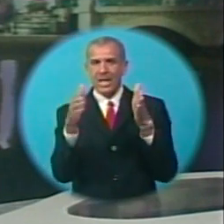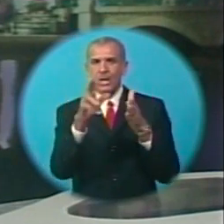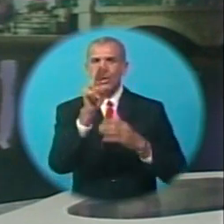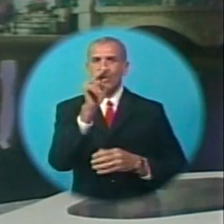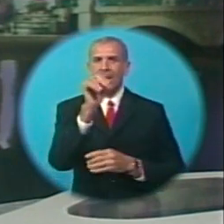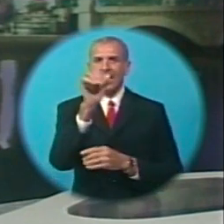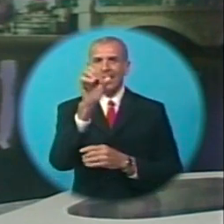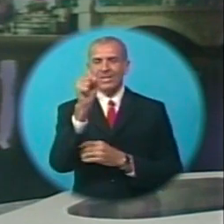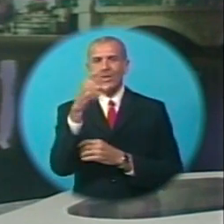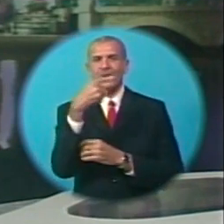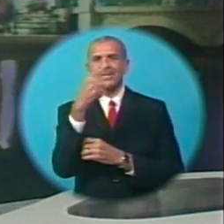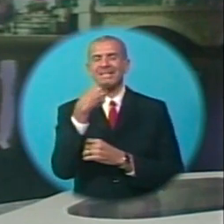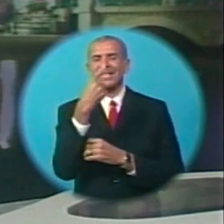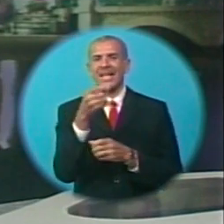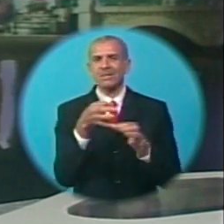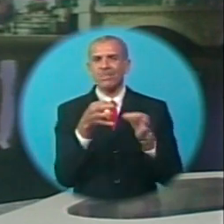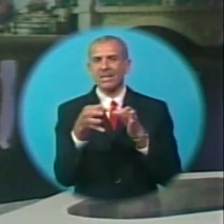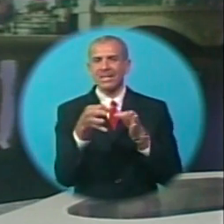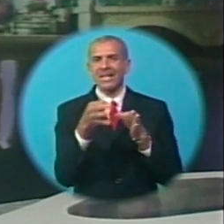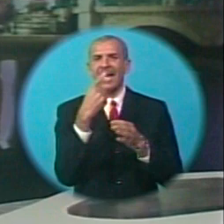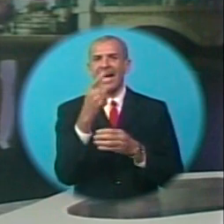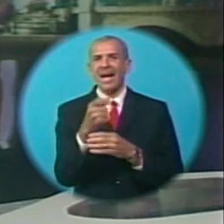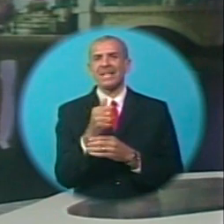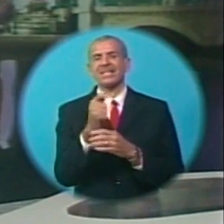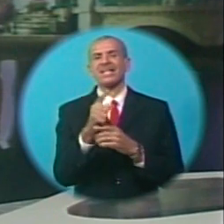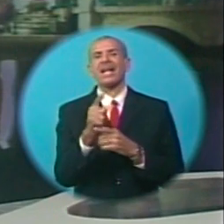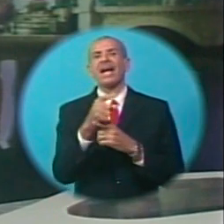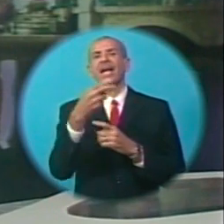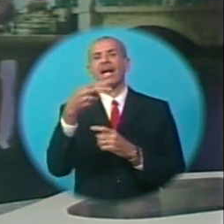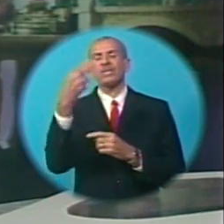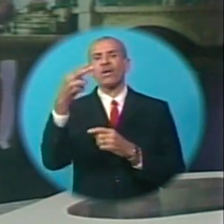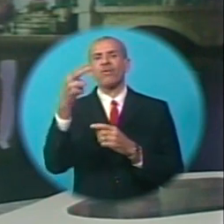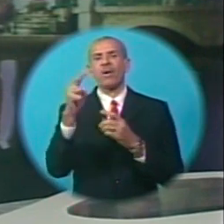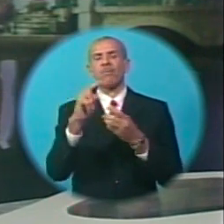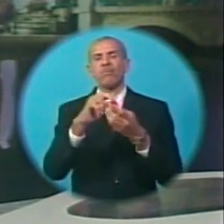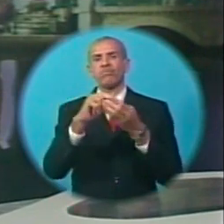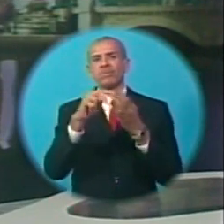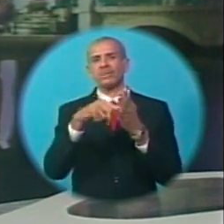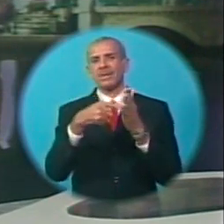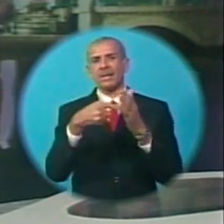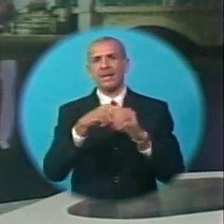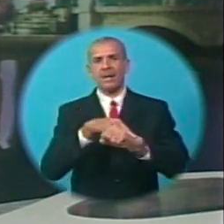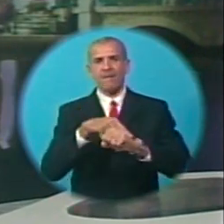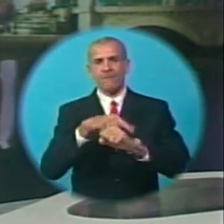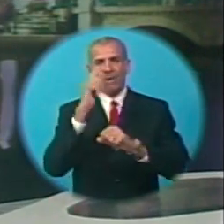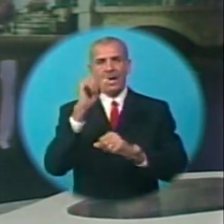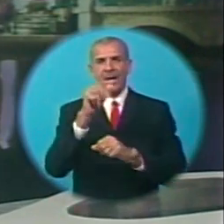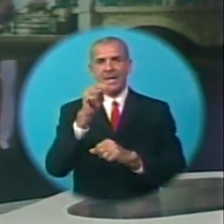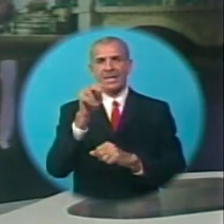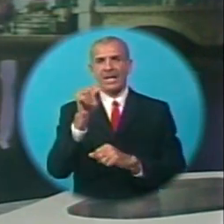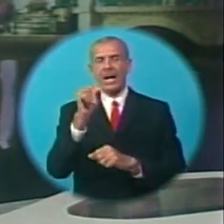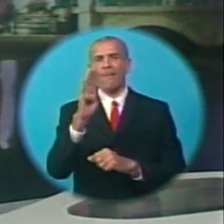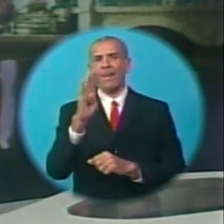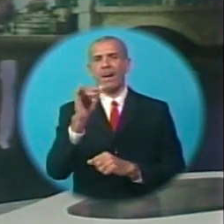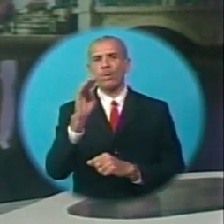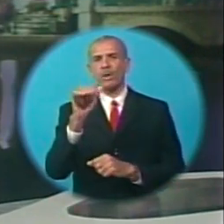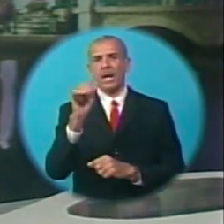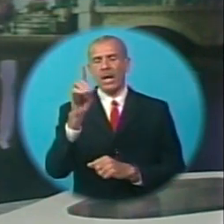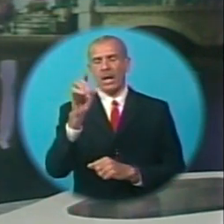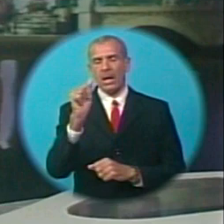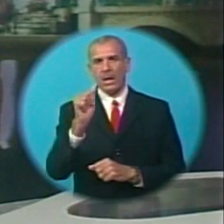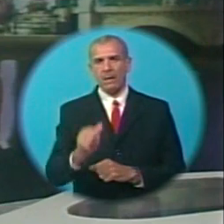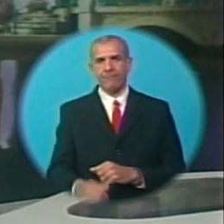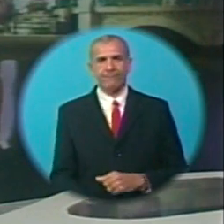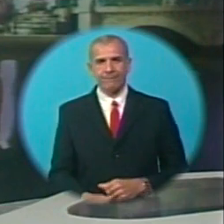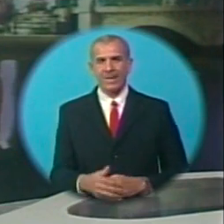Dr. Reginald Murphy described the inscription as an historic moment for Antigua and Barbuda. Well, ahead is the